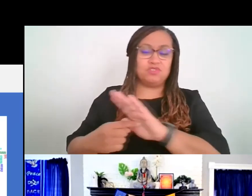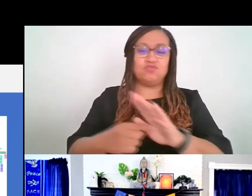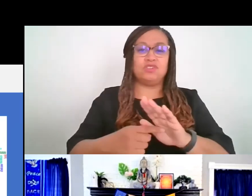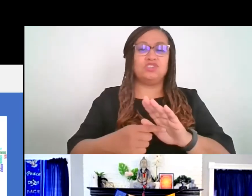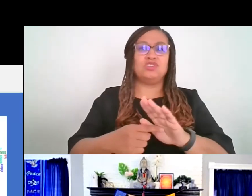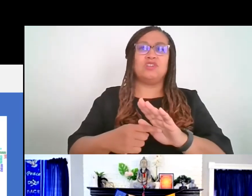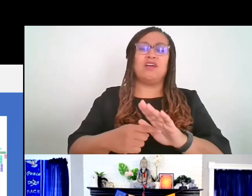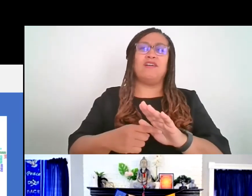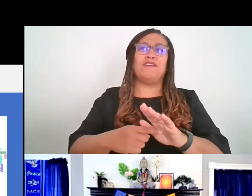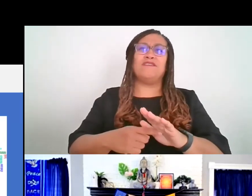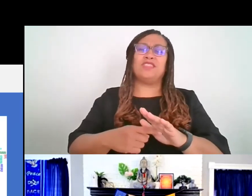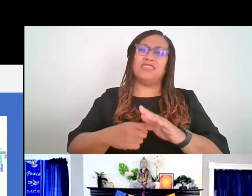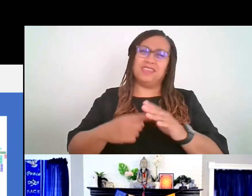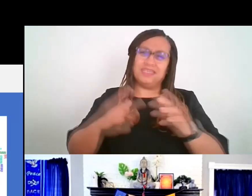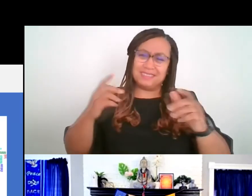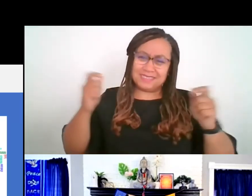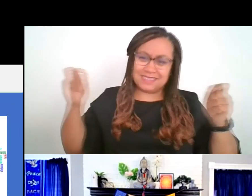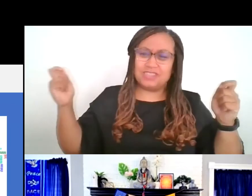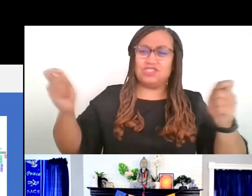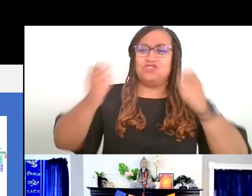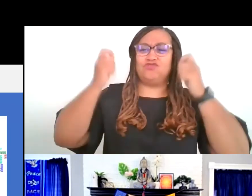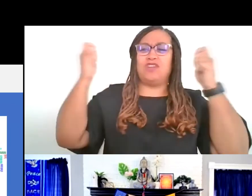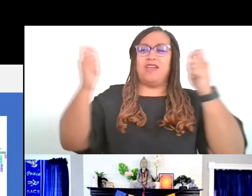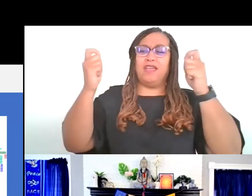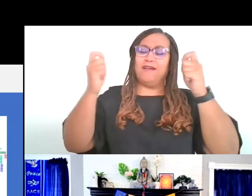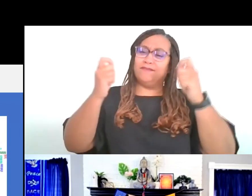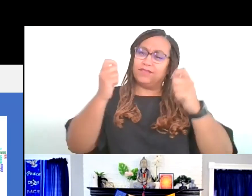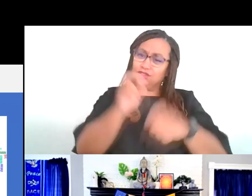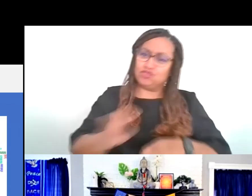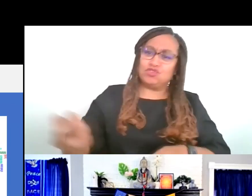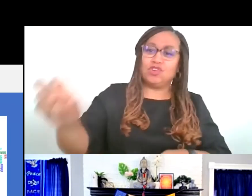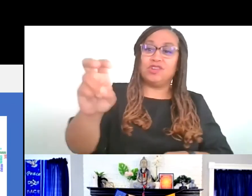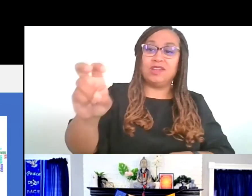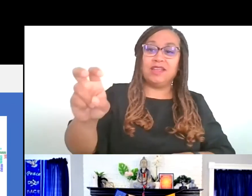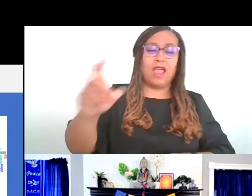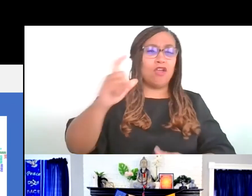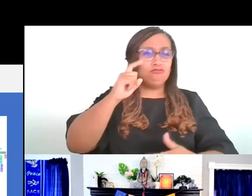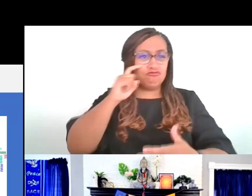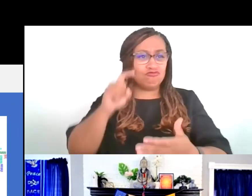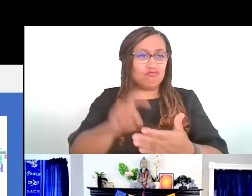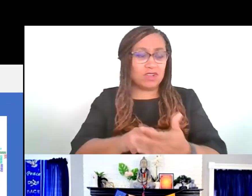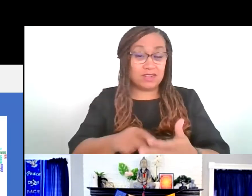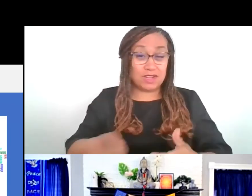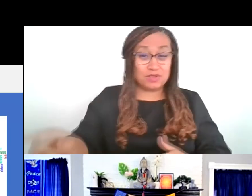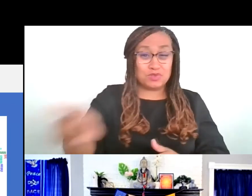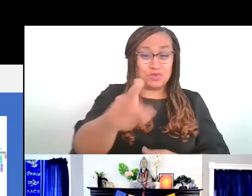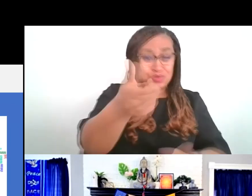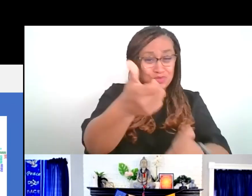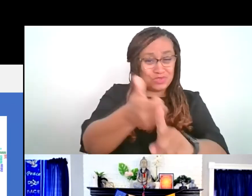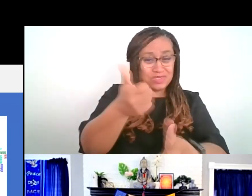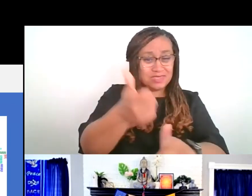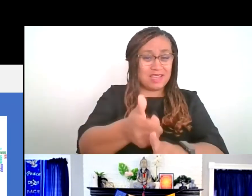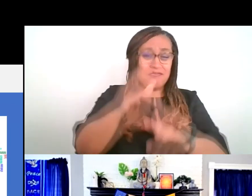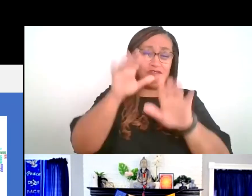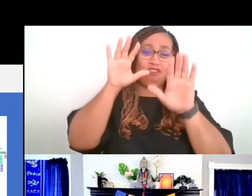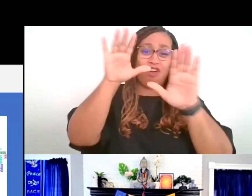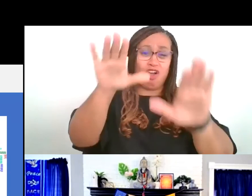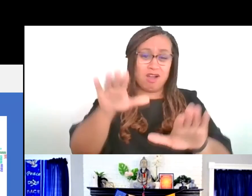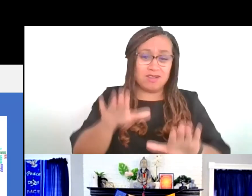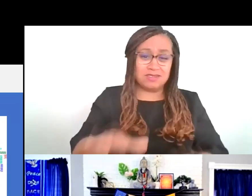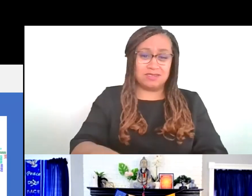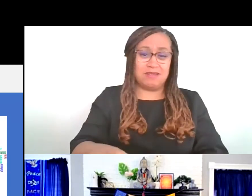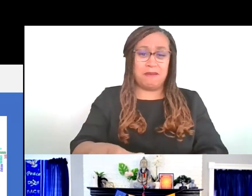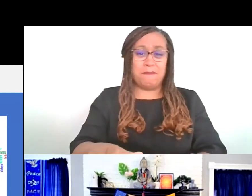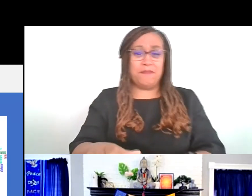to breathe in the very recognition that you are the awesomeness that is God. Breathe in the view